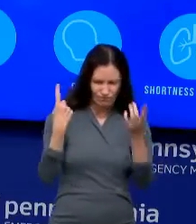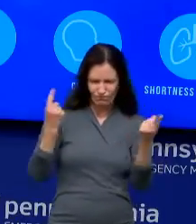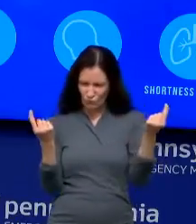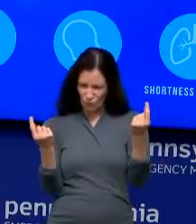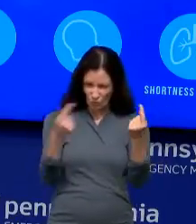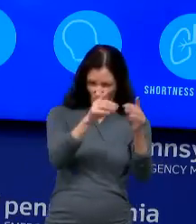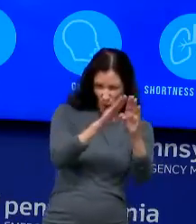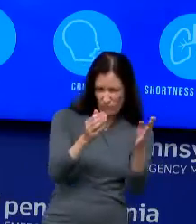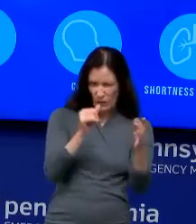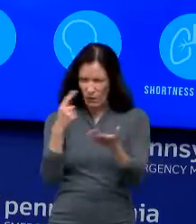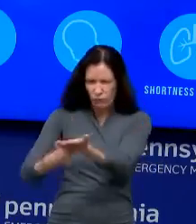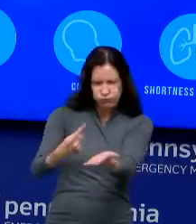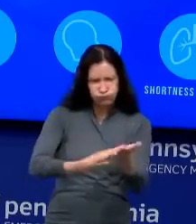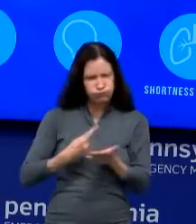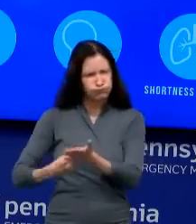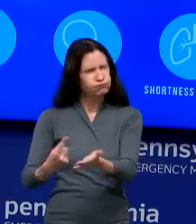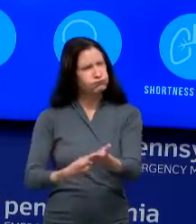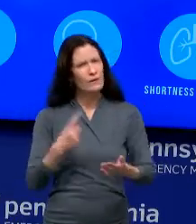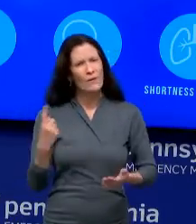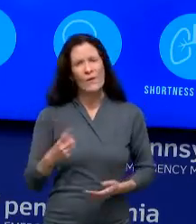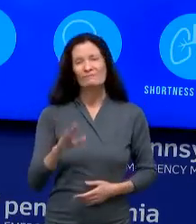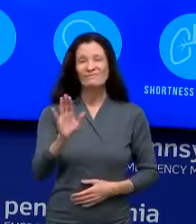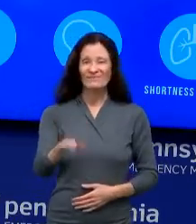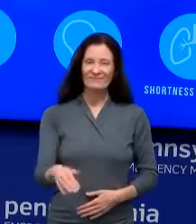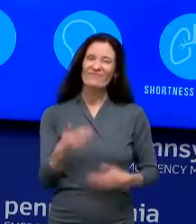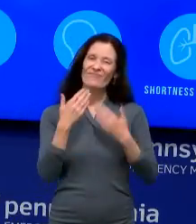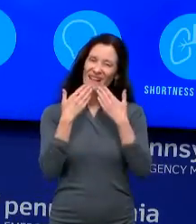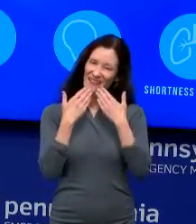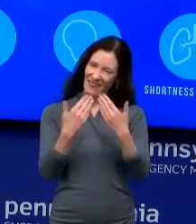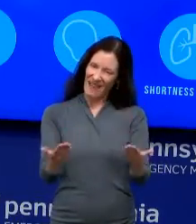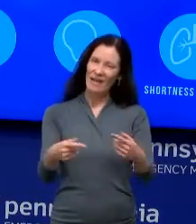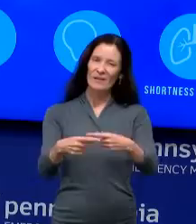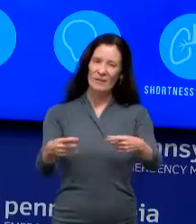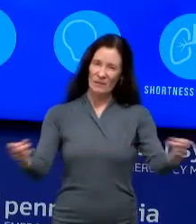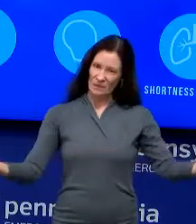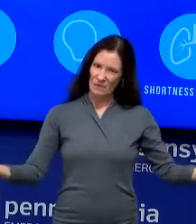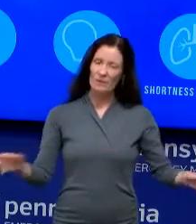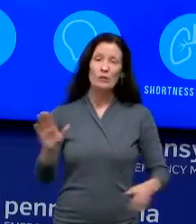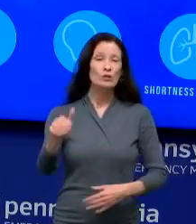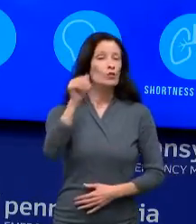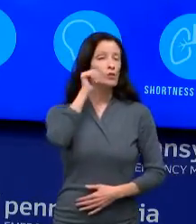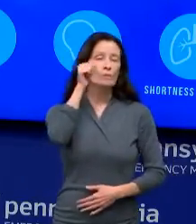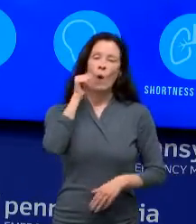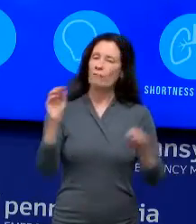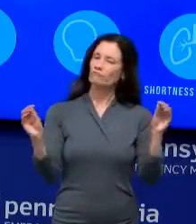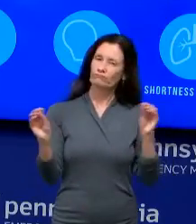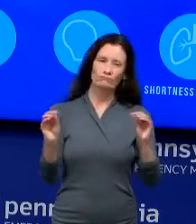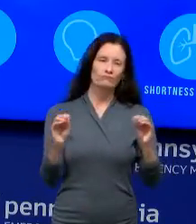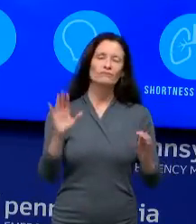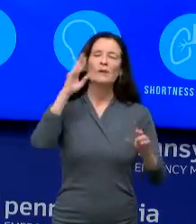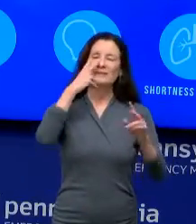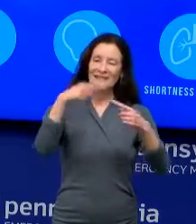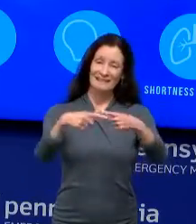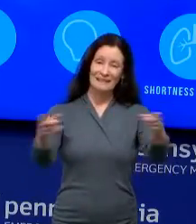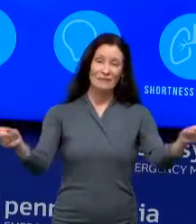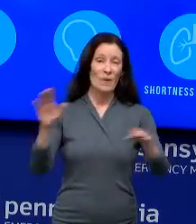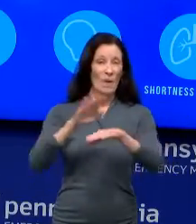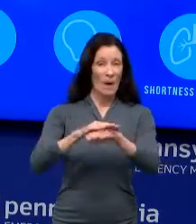on Sunday. However, we will return on Monday with our regularly scheduled briefings. Thank you so much.